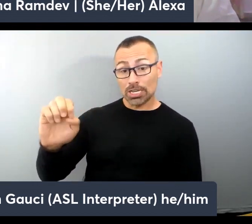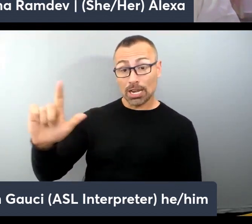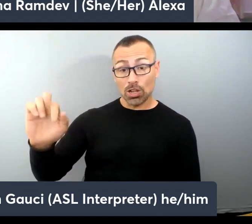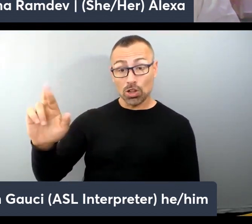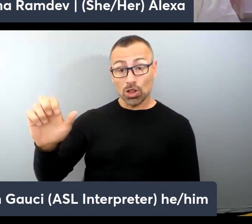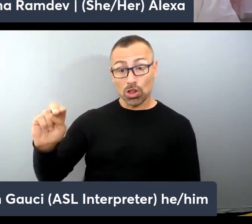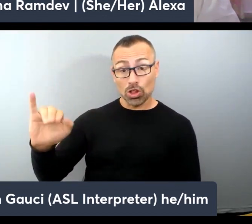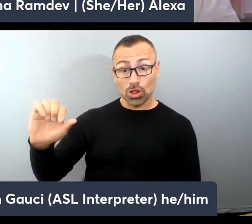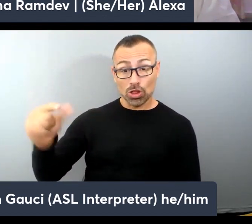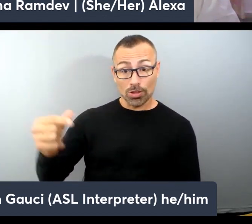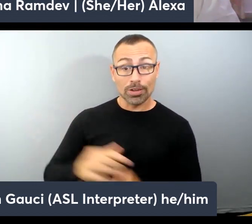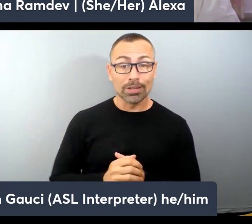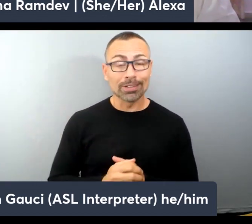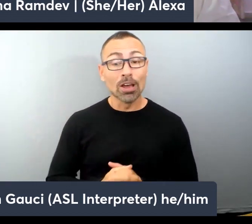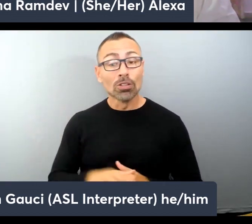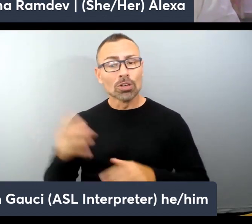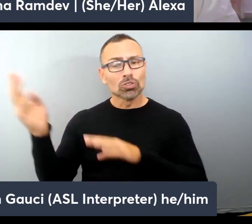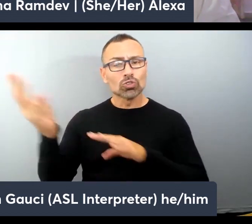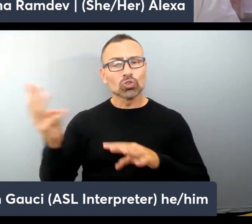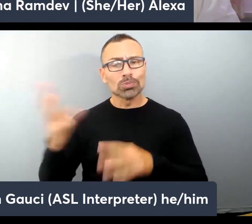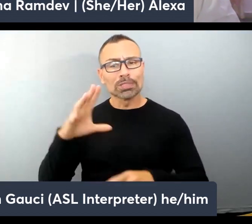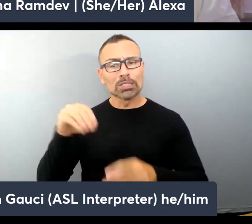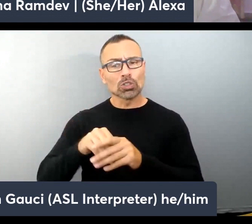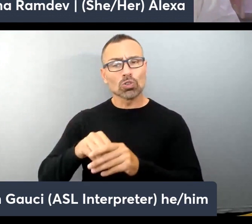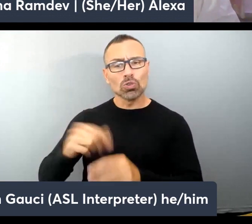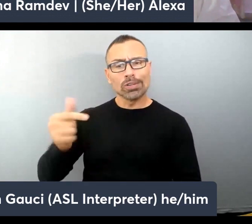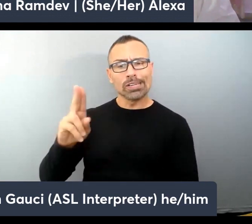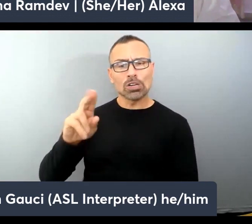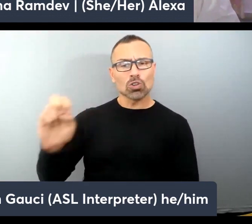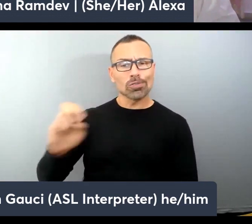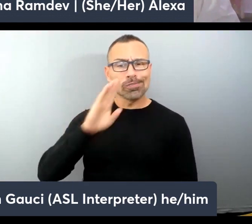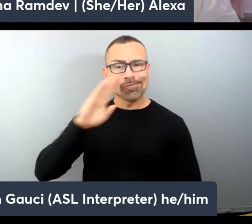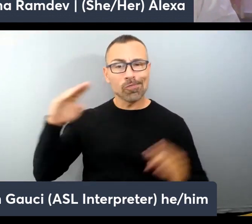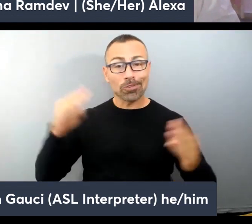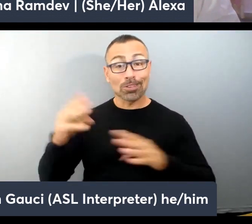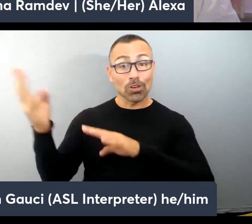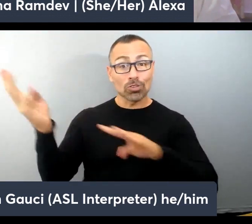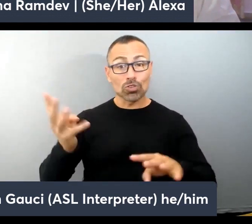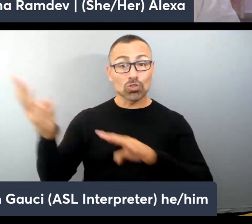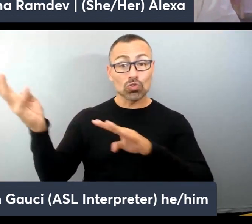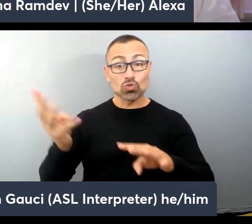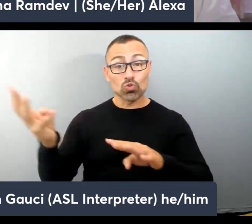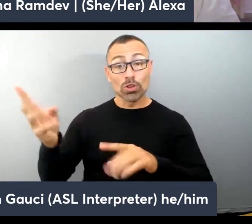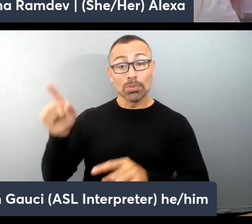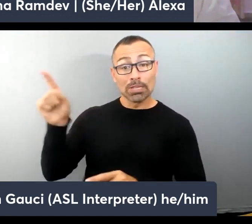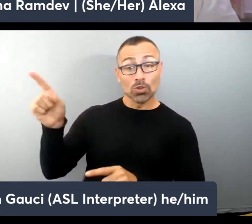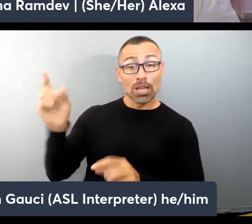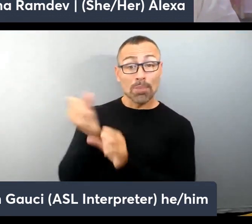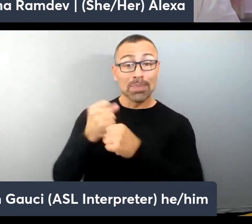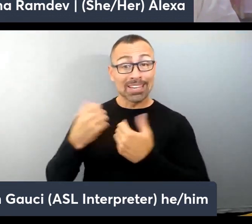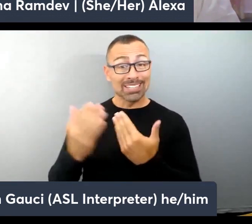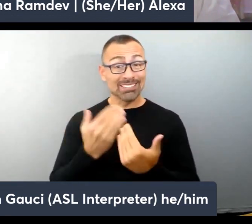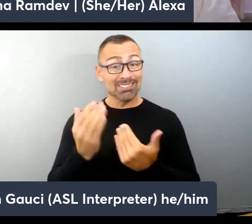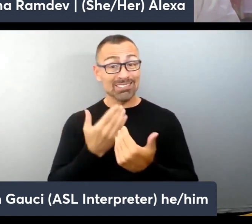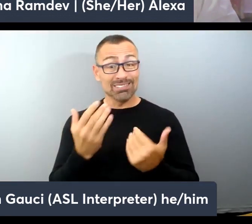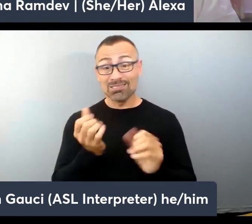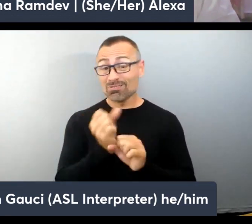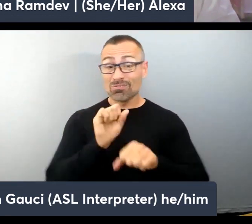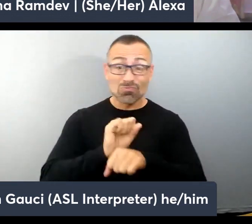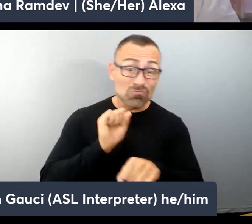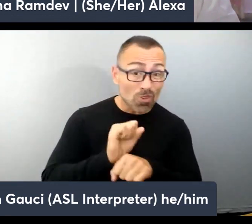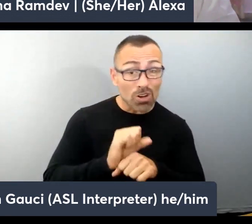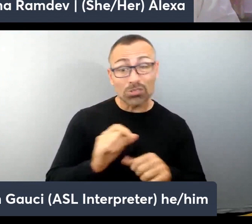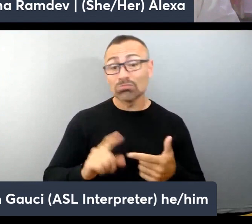focuses on streaming sources and makes it easy to continuously ingest or create continuous